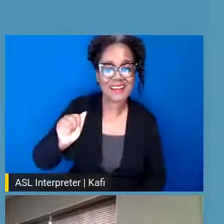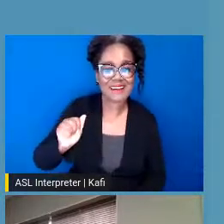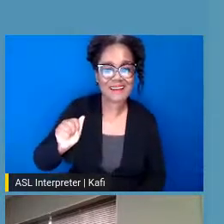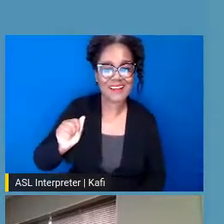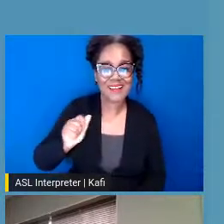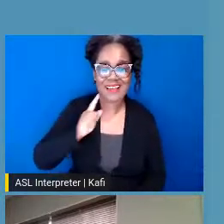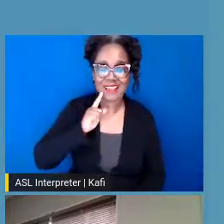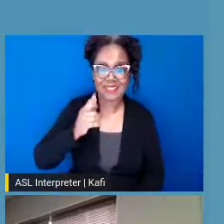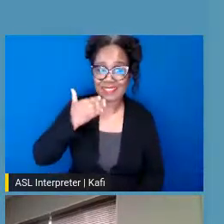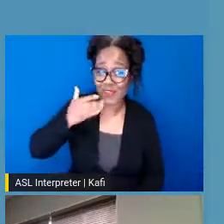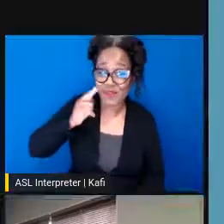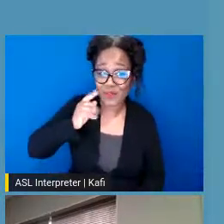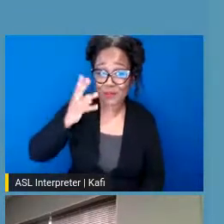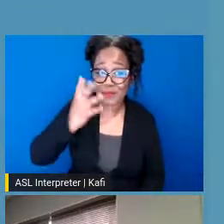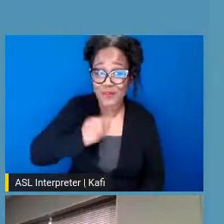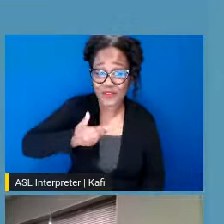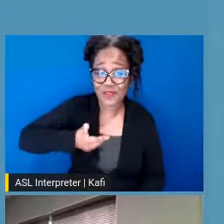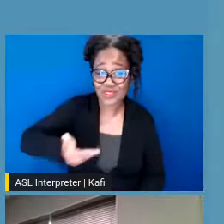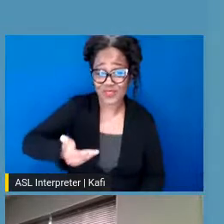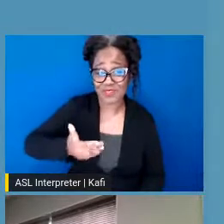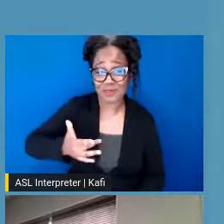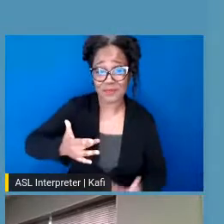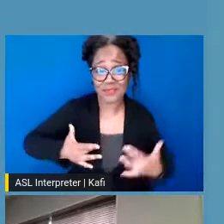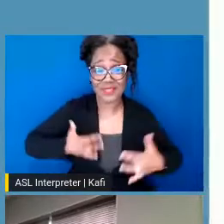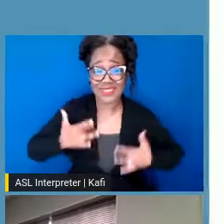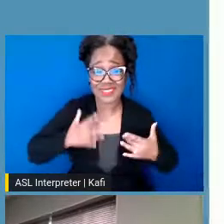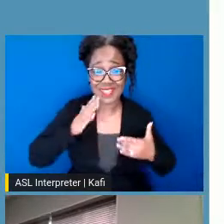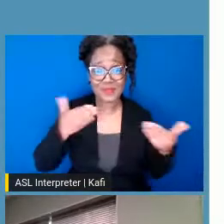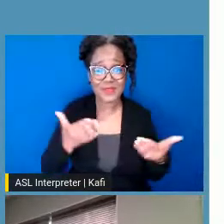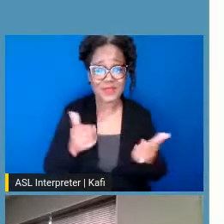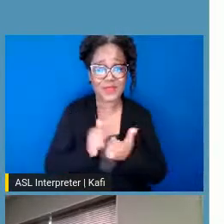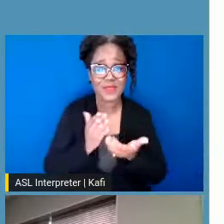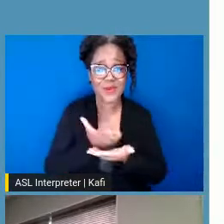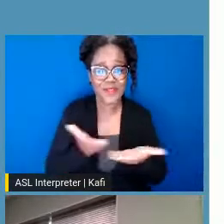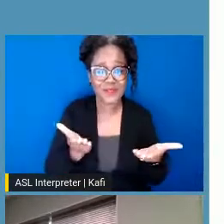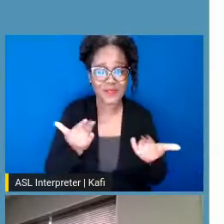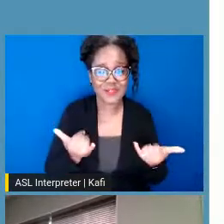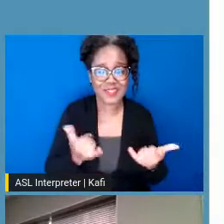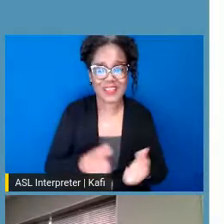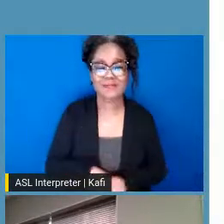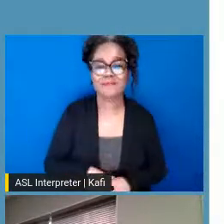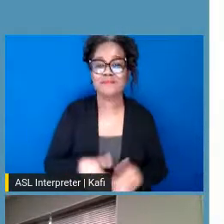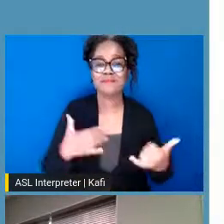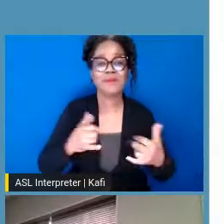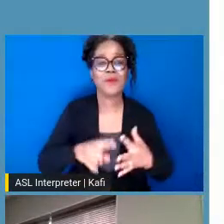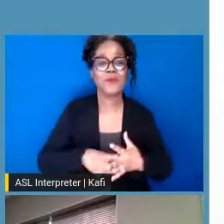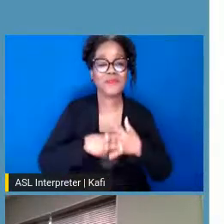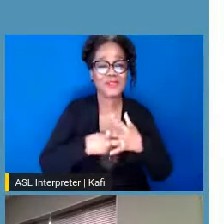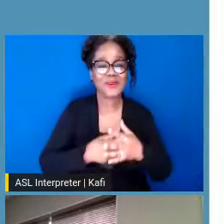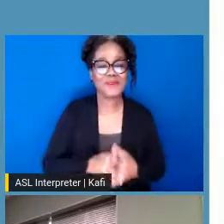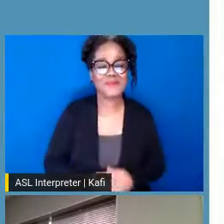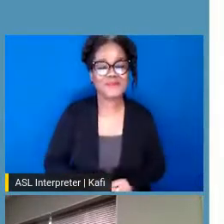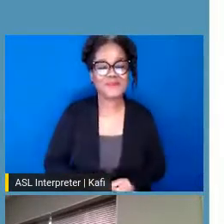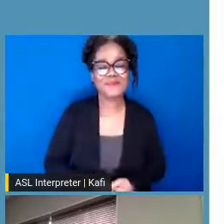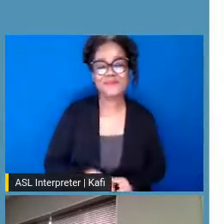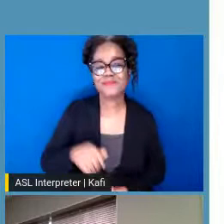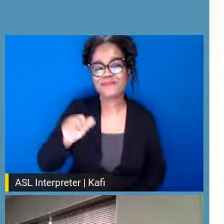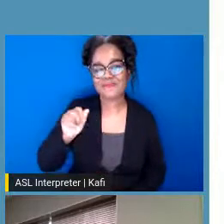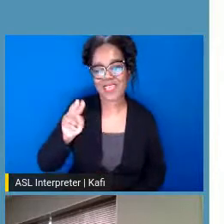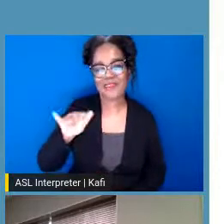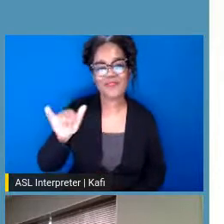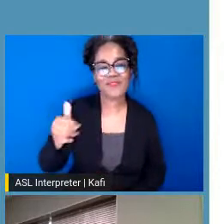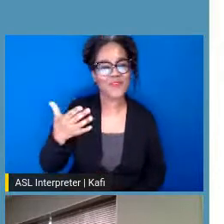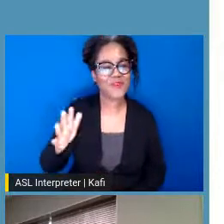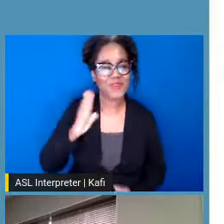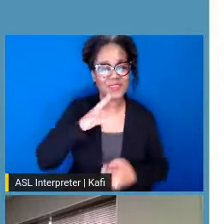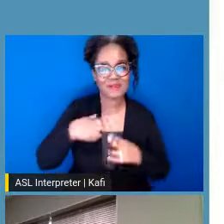let's get started. Oops. There we go. So as Avery mentioned, my name is Stegina. My pronouns